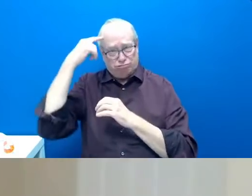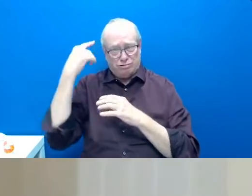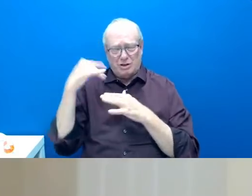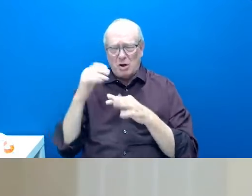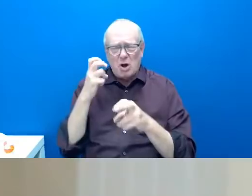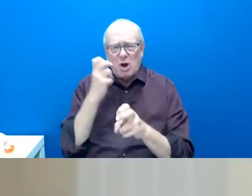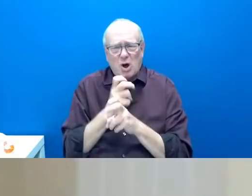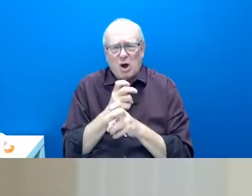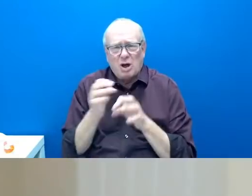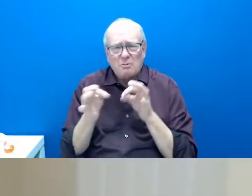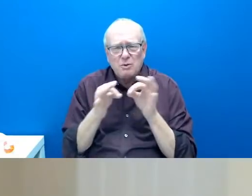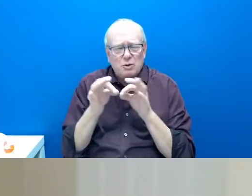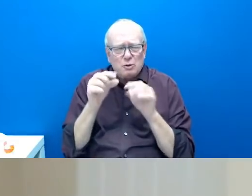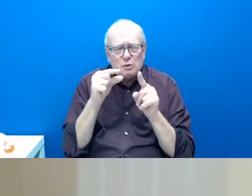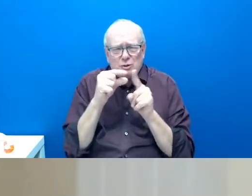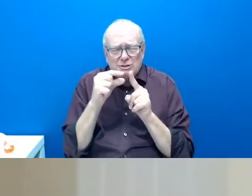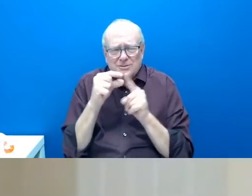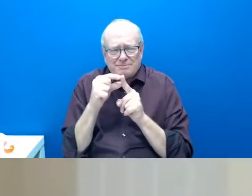My